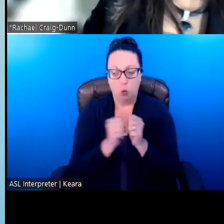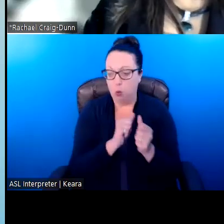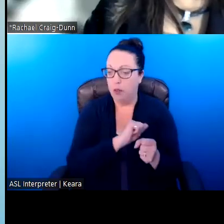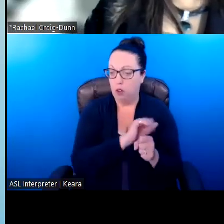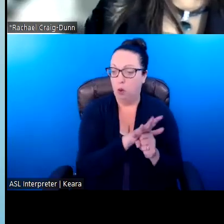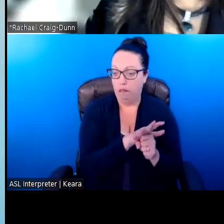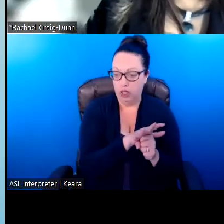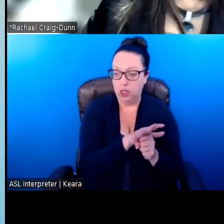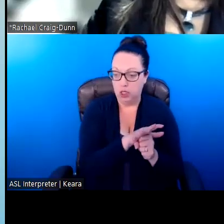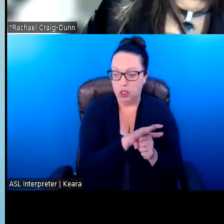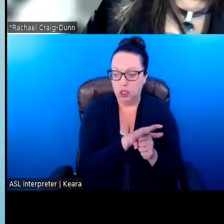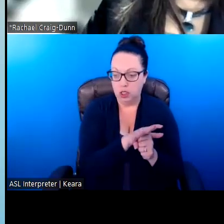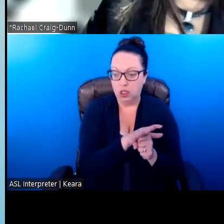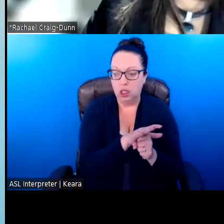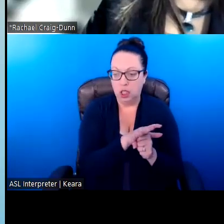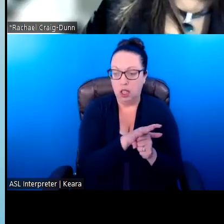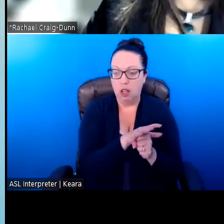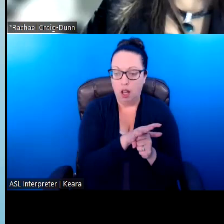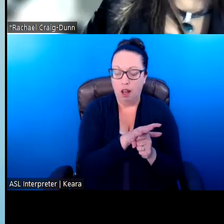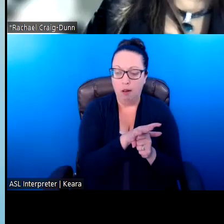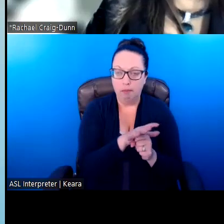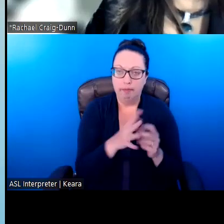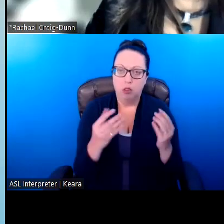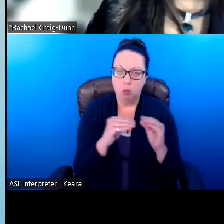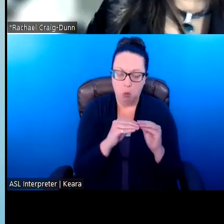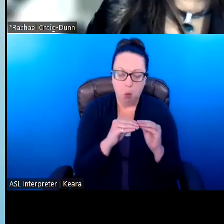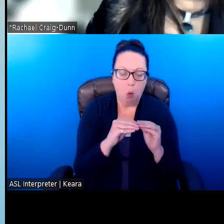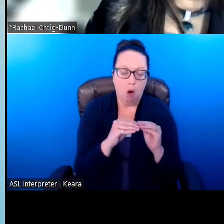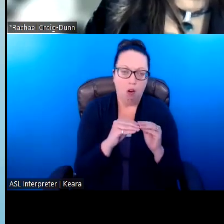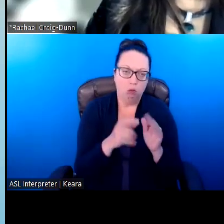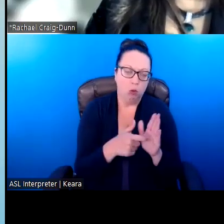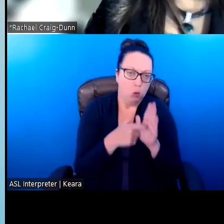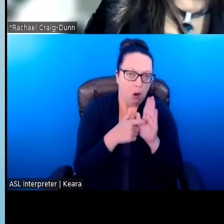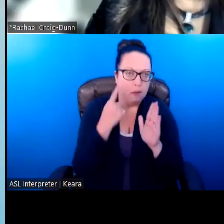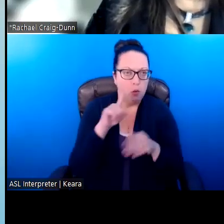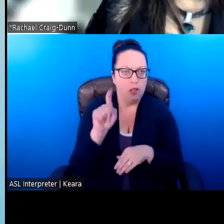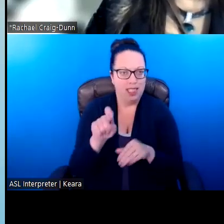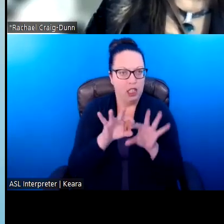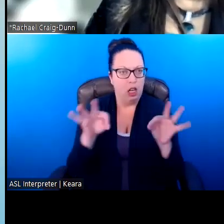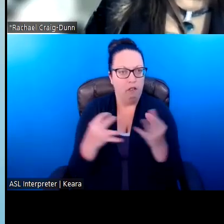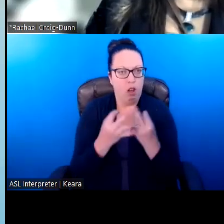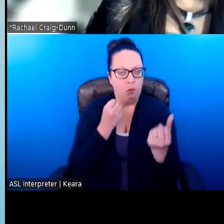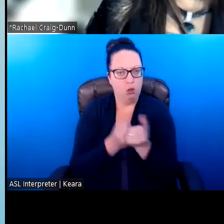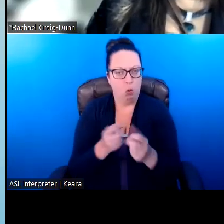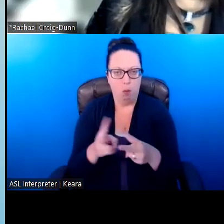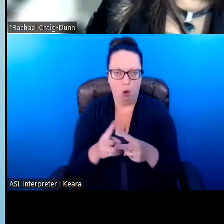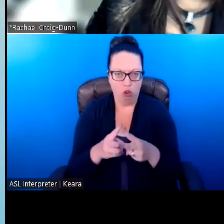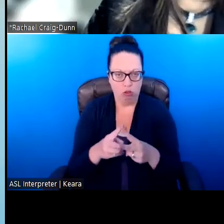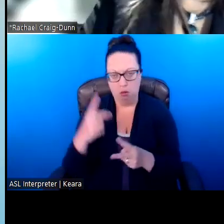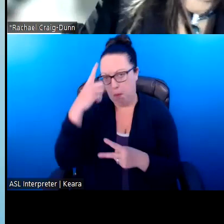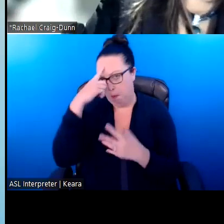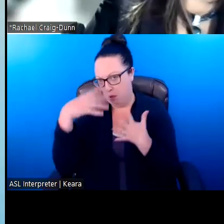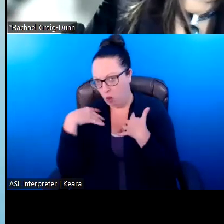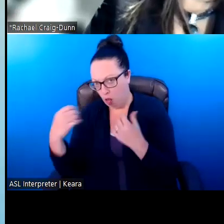of course, there is going to be even more call for needing a family support partner, be it mental health or substance use or